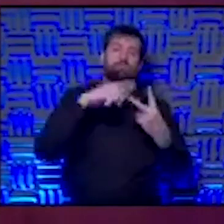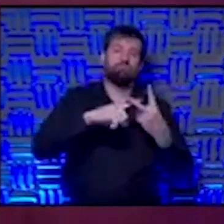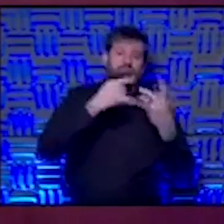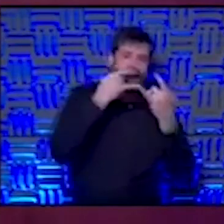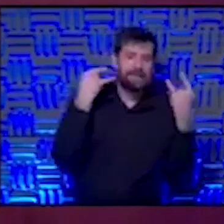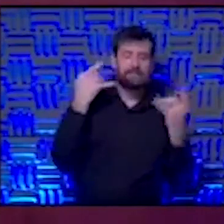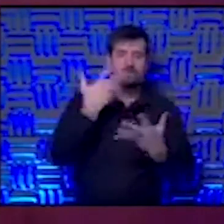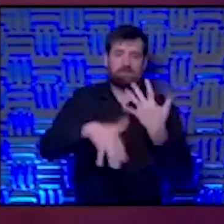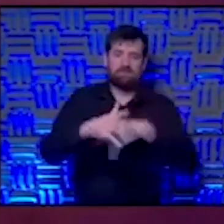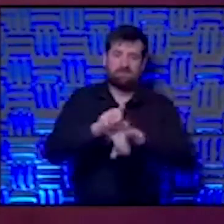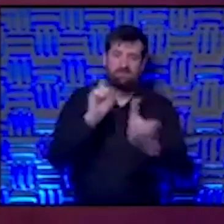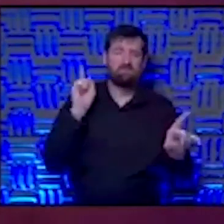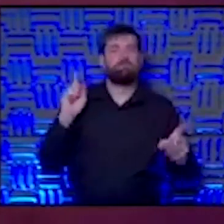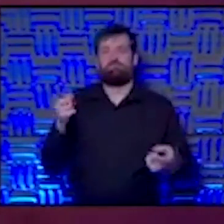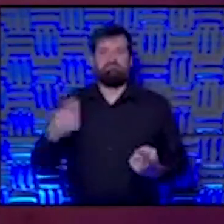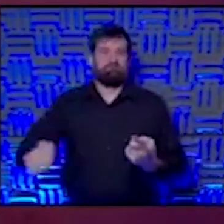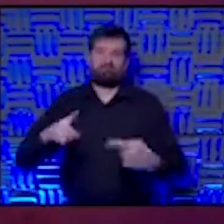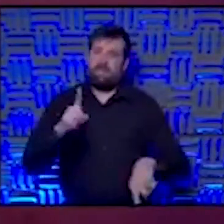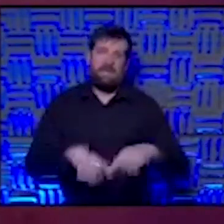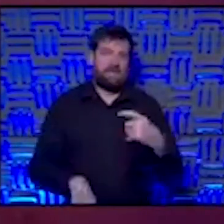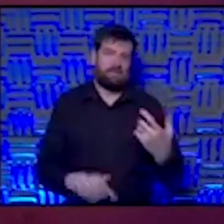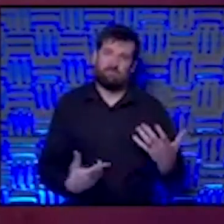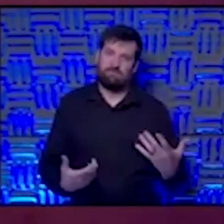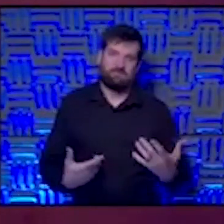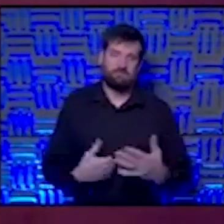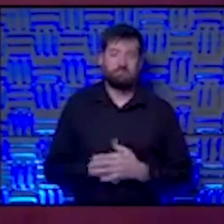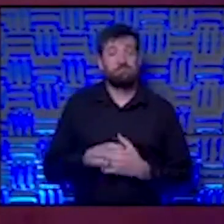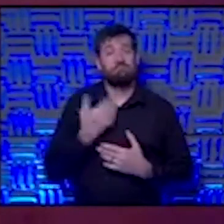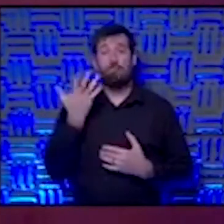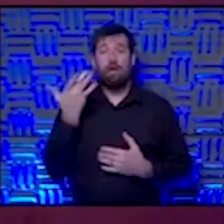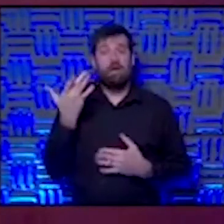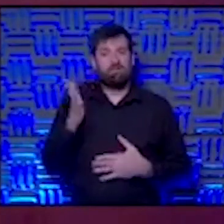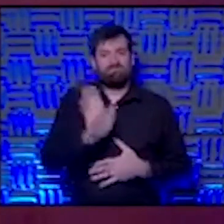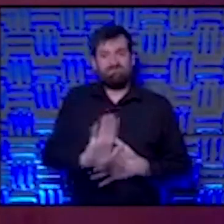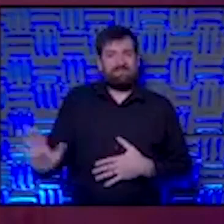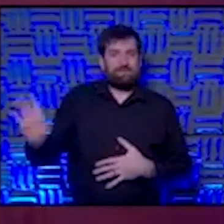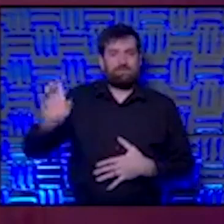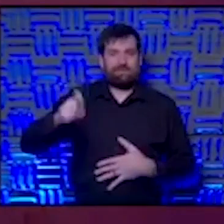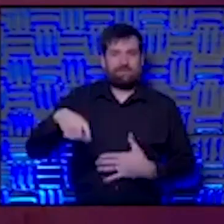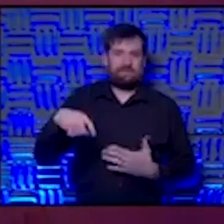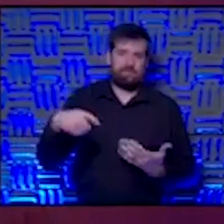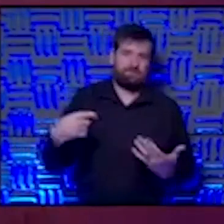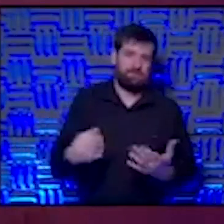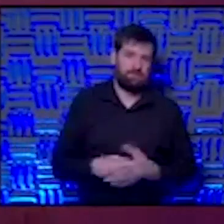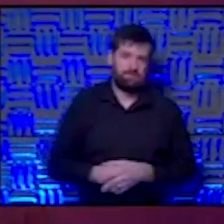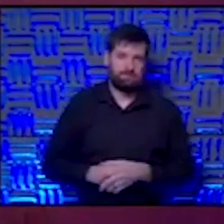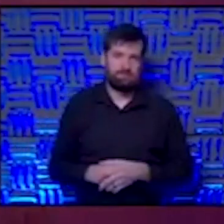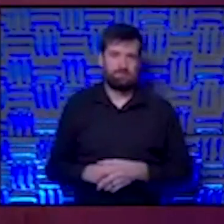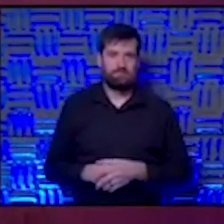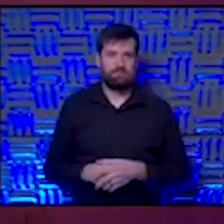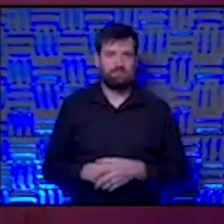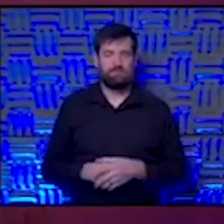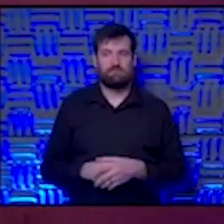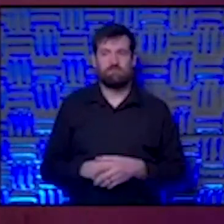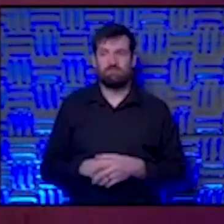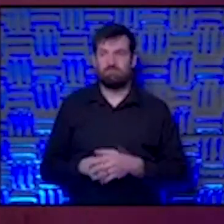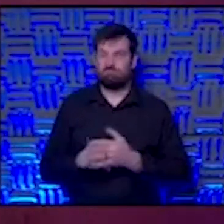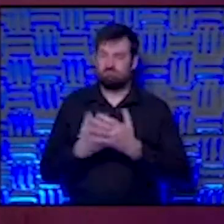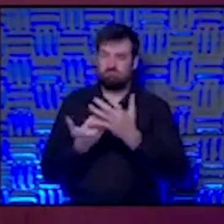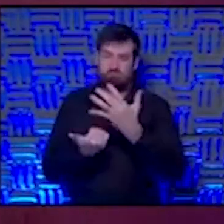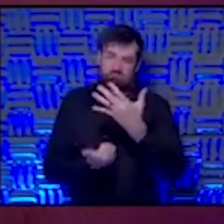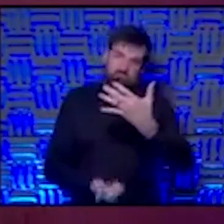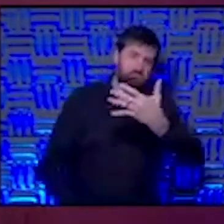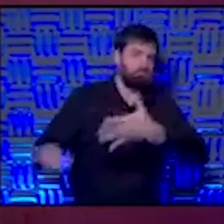physically distance, and they just really can't do that because of their needs. And so putting them at the top of the